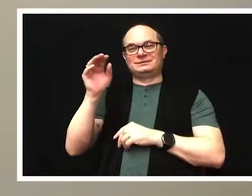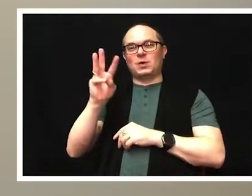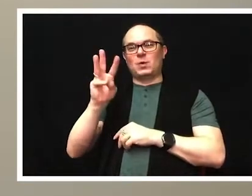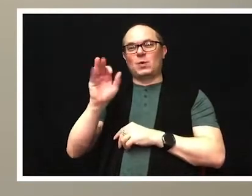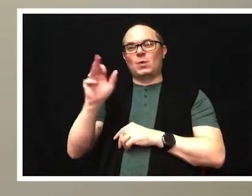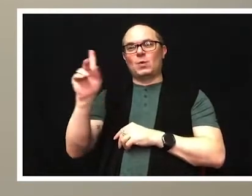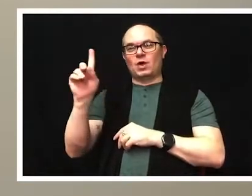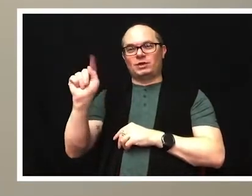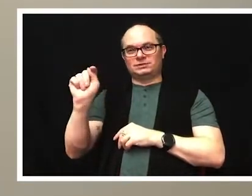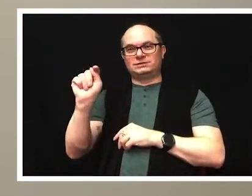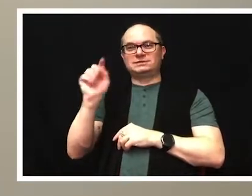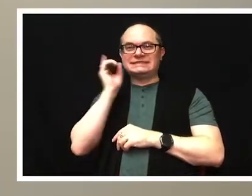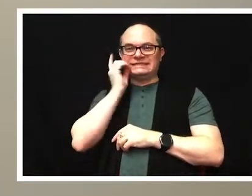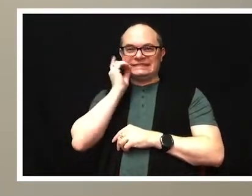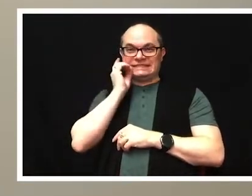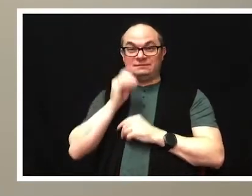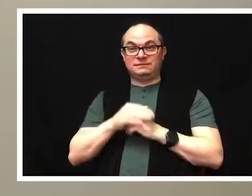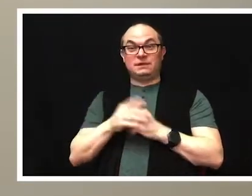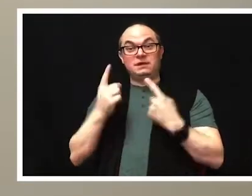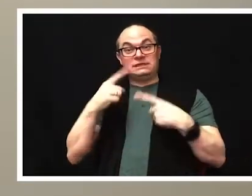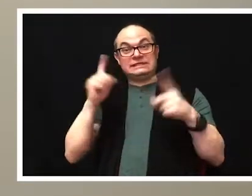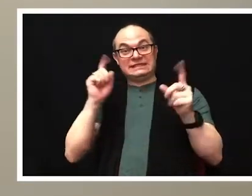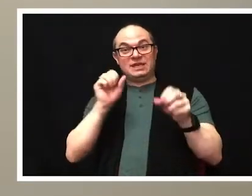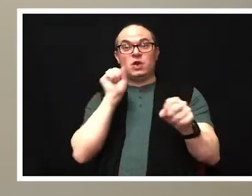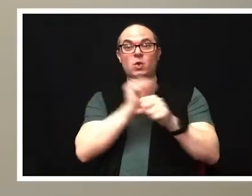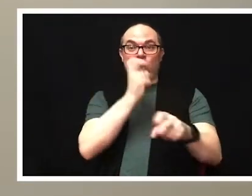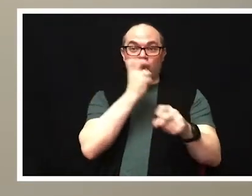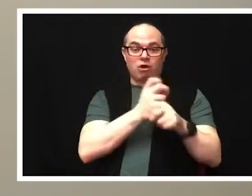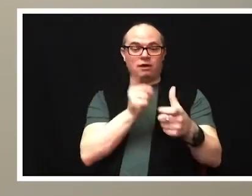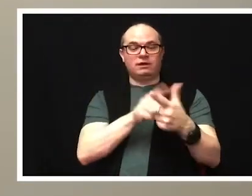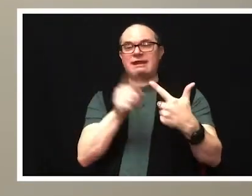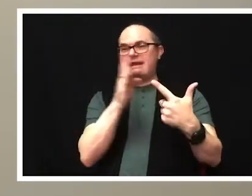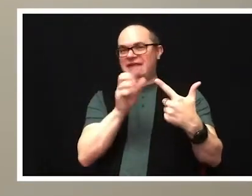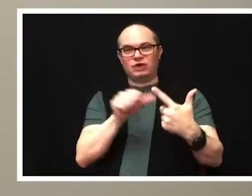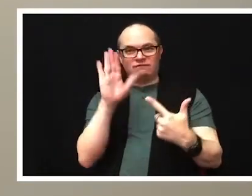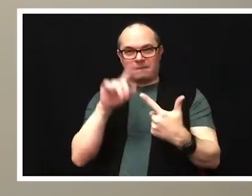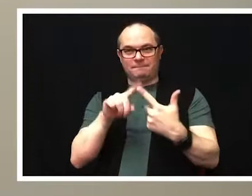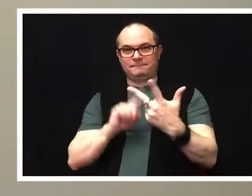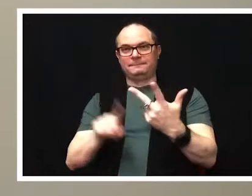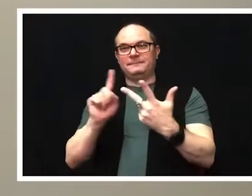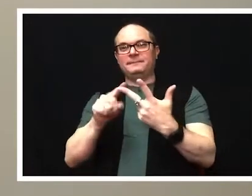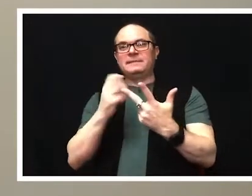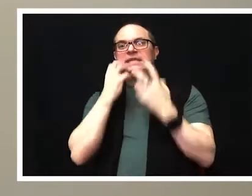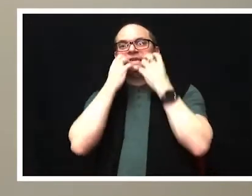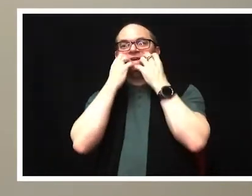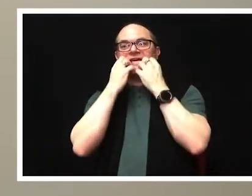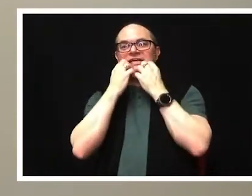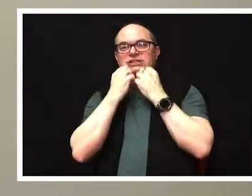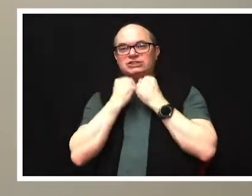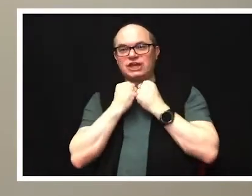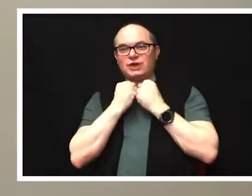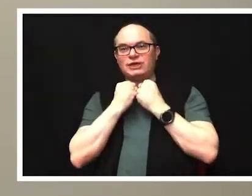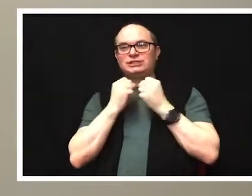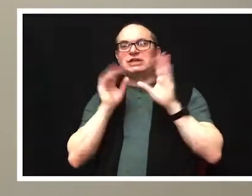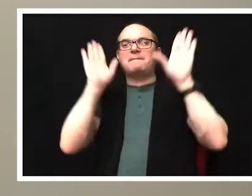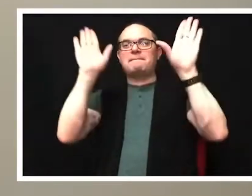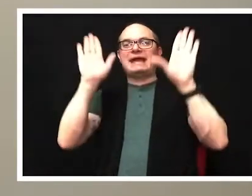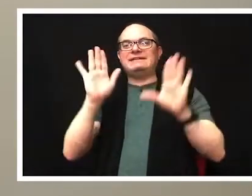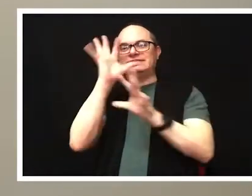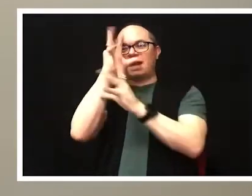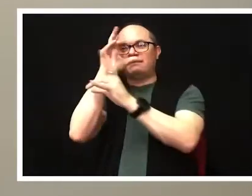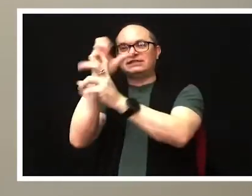Disney. He said, "To succeed, work hard, never give up, and above all, cherish a magnificent